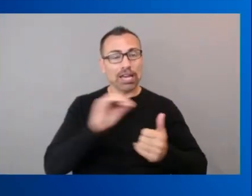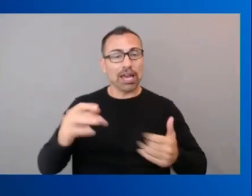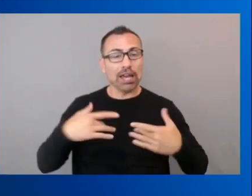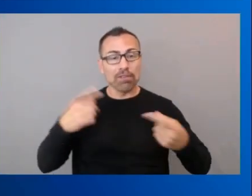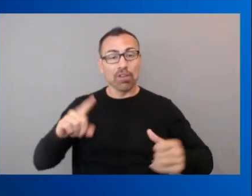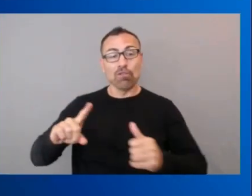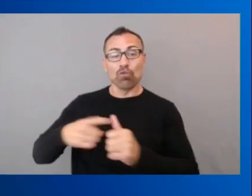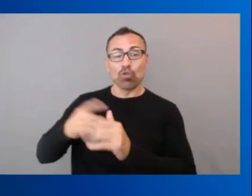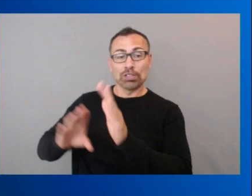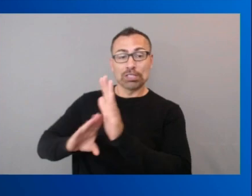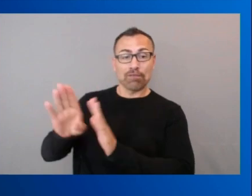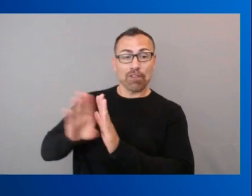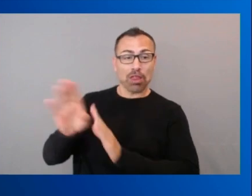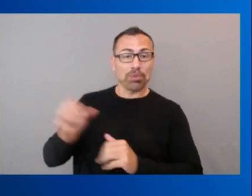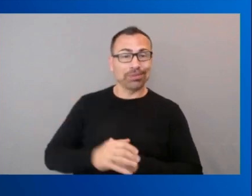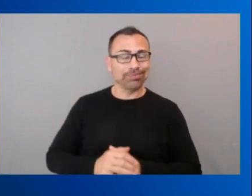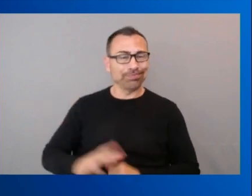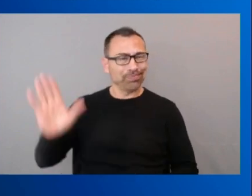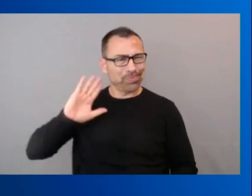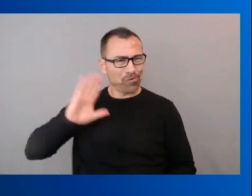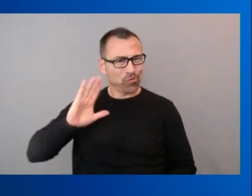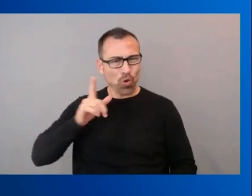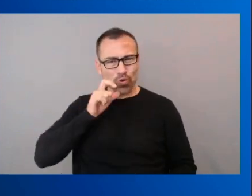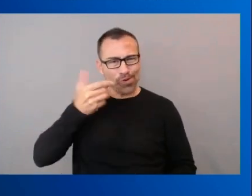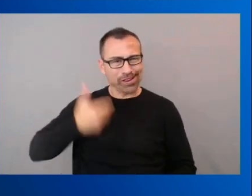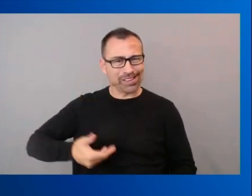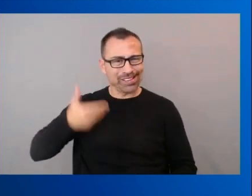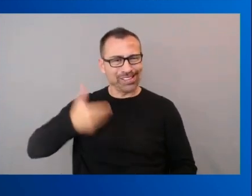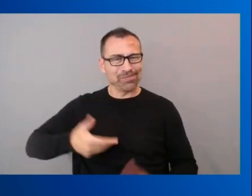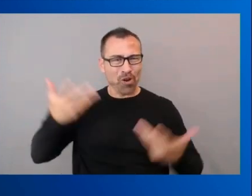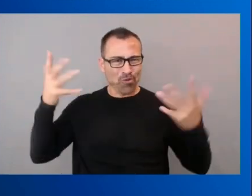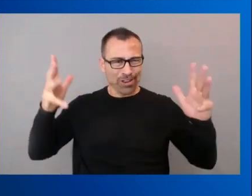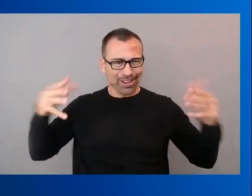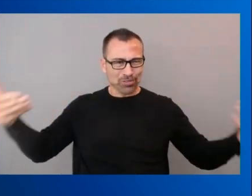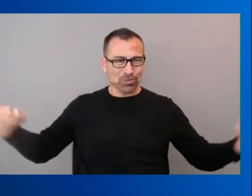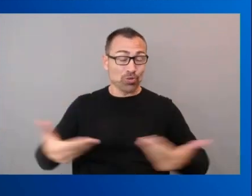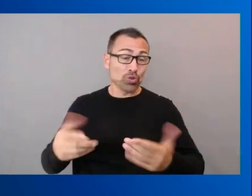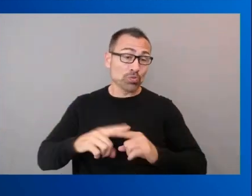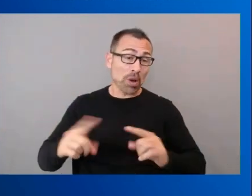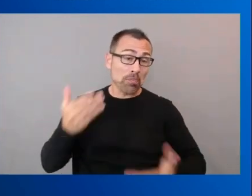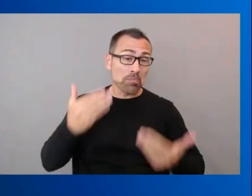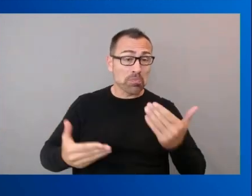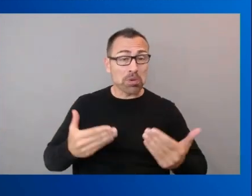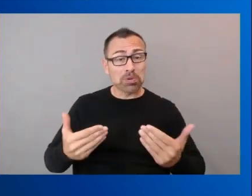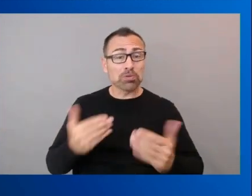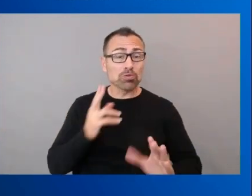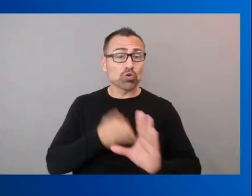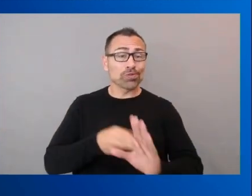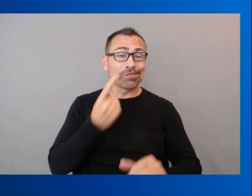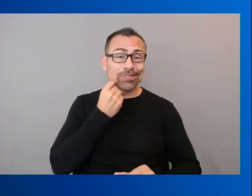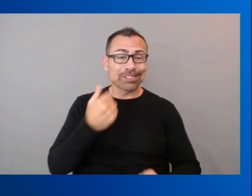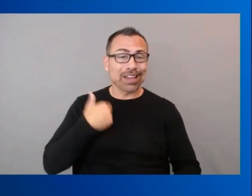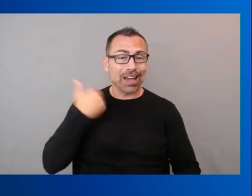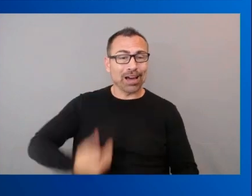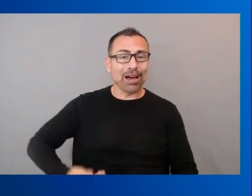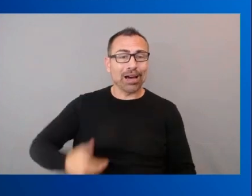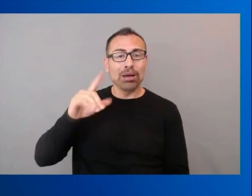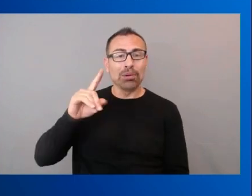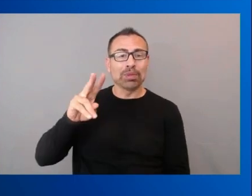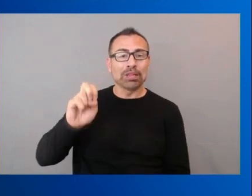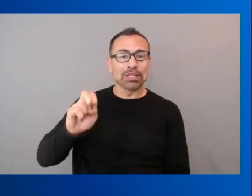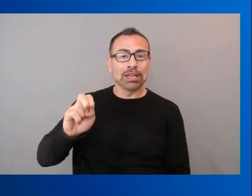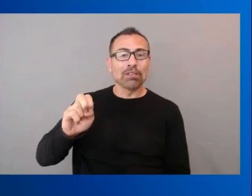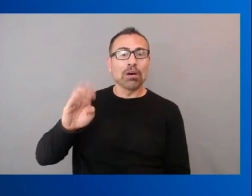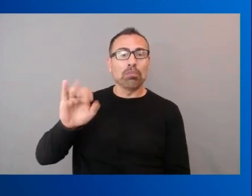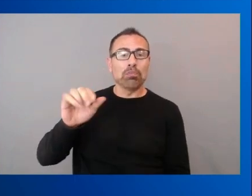I introduced myself just previously, but if you've just kind of tuned in, my name is Dave Boyne. I'm a senior developer advocate at